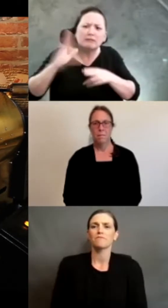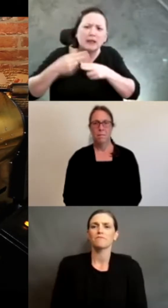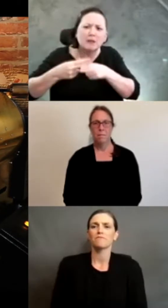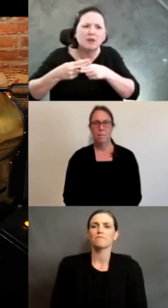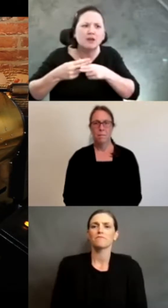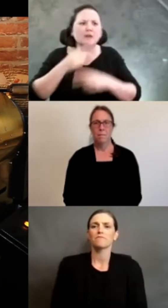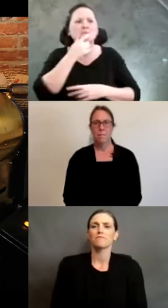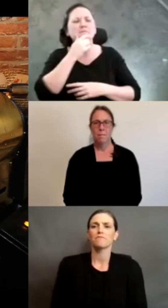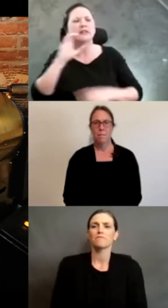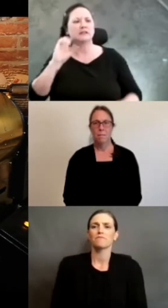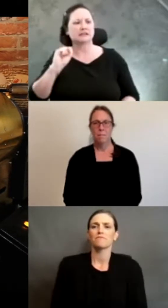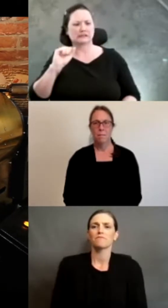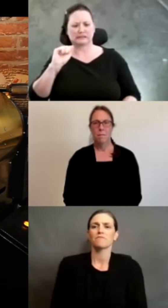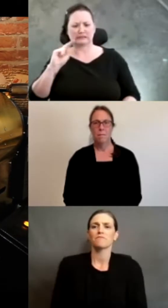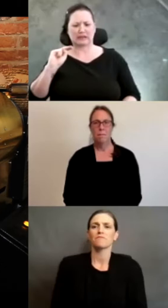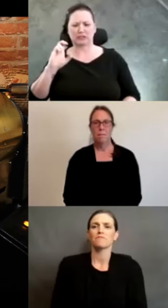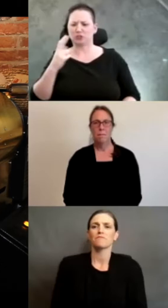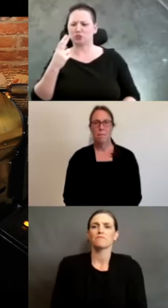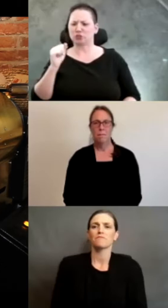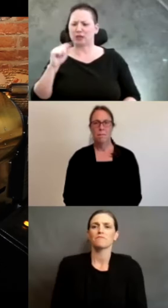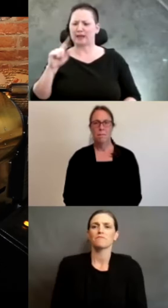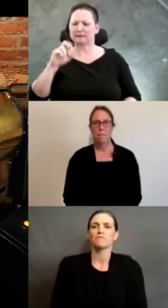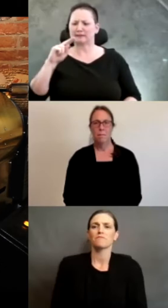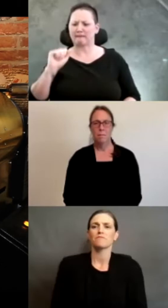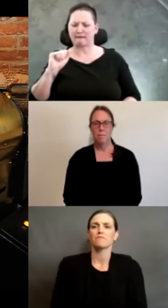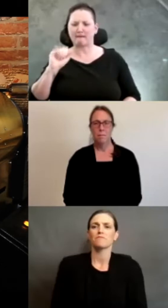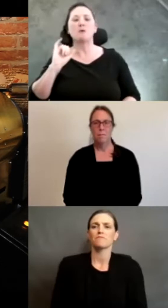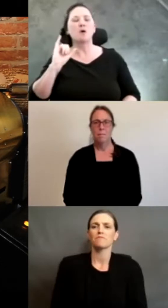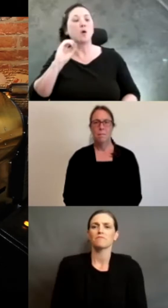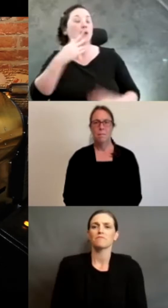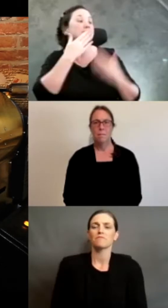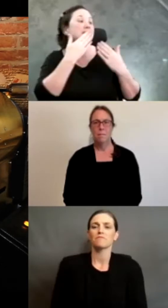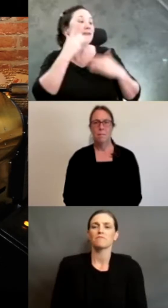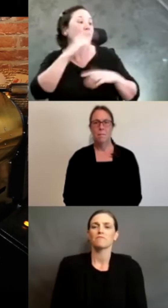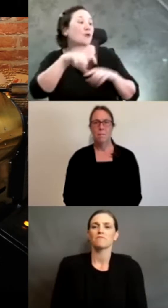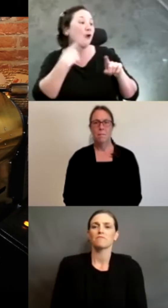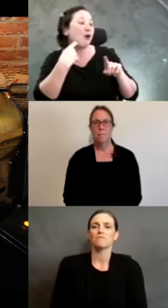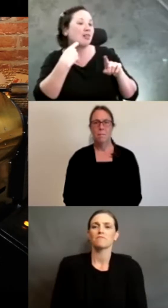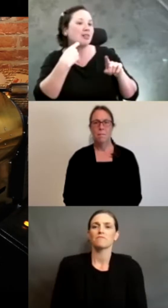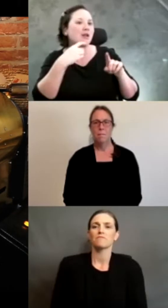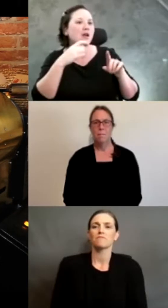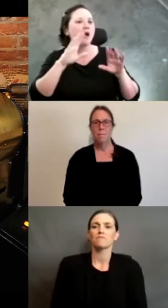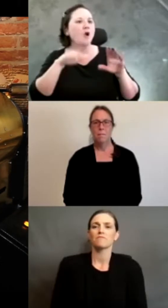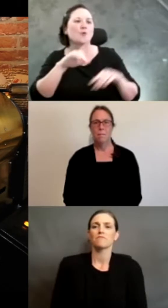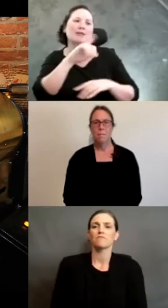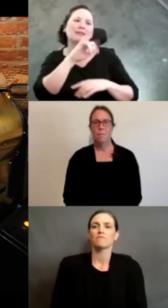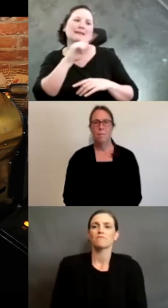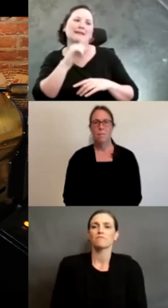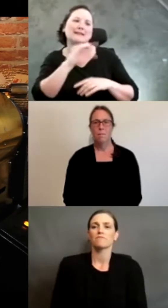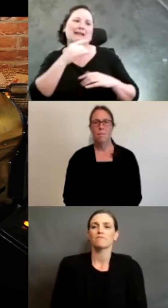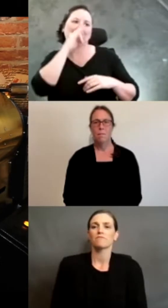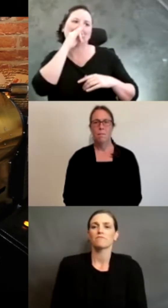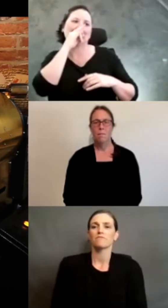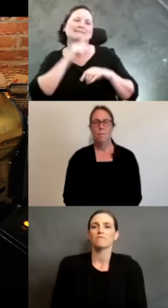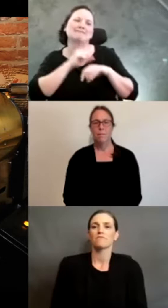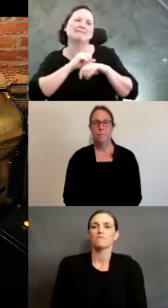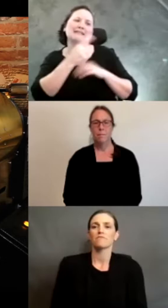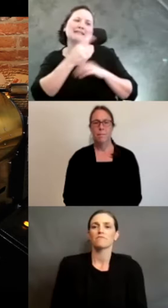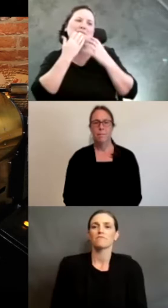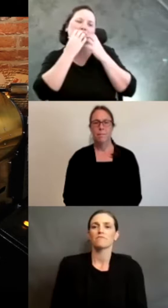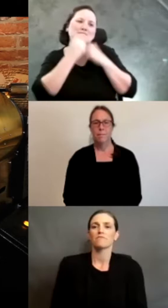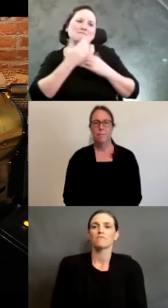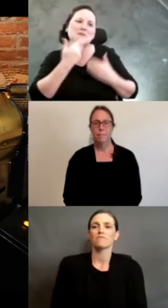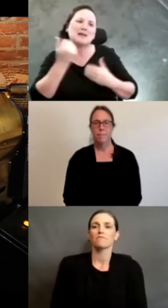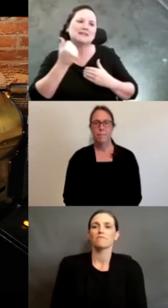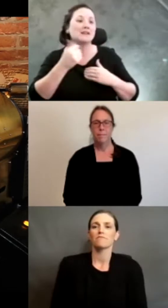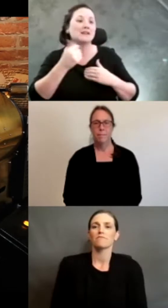Sanchazna. Okay, thanks for the call, Joshua. Oh, Liz and the kids send their best. She said you need to swing by